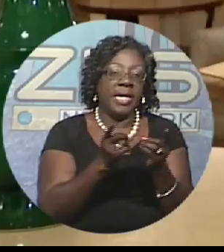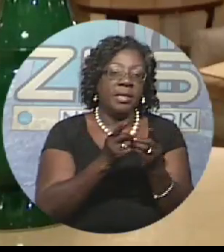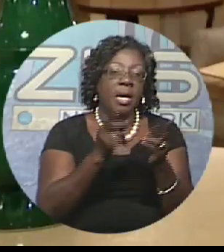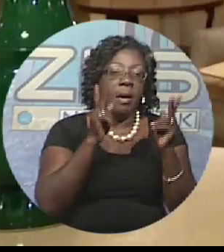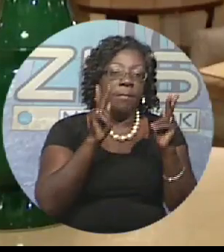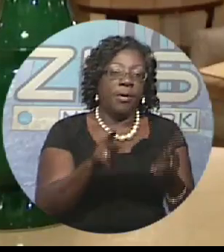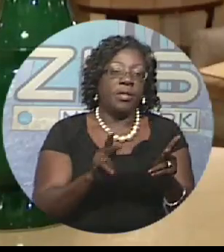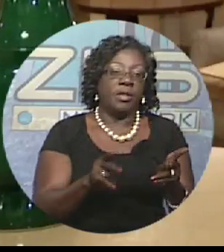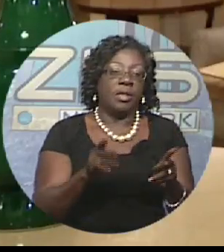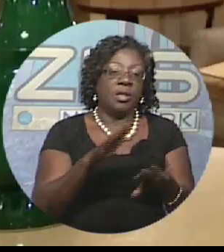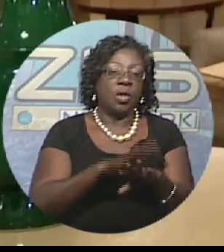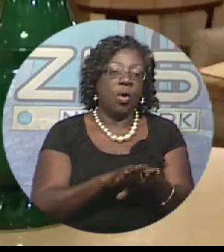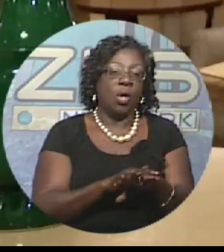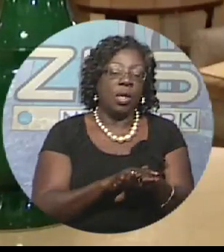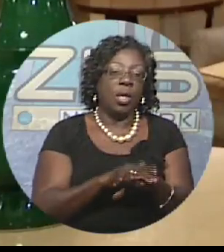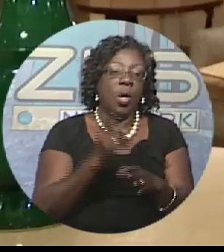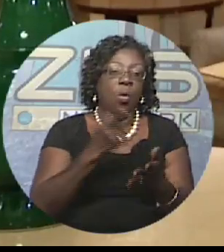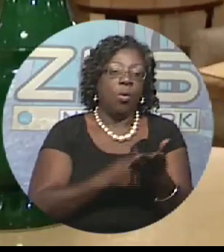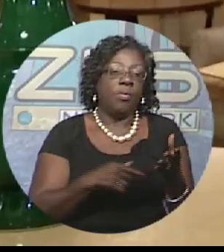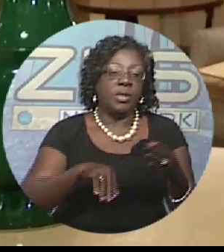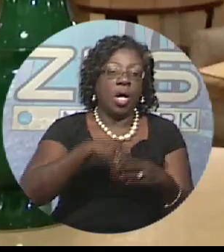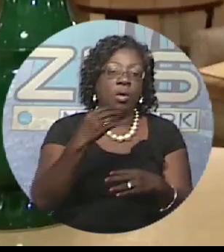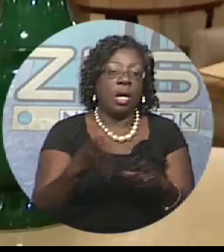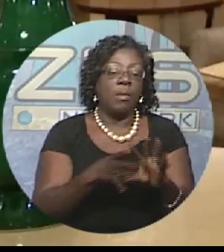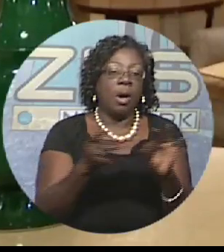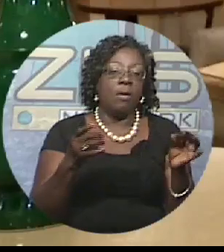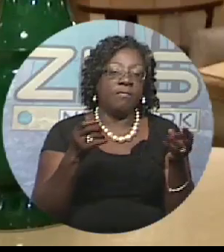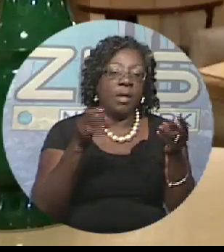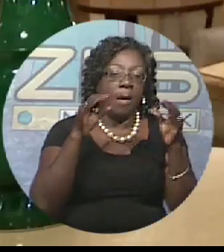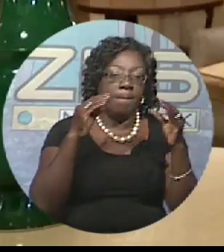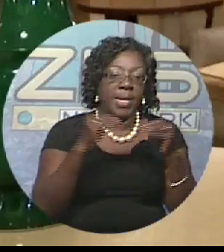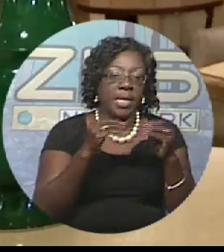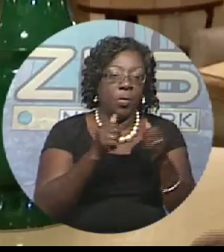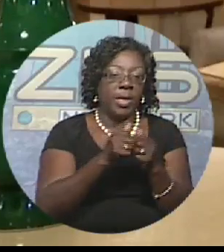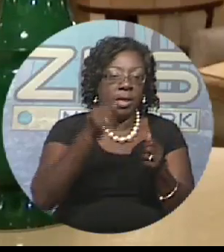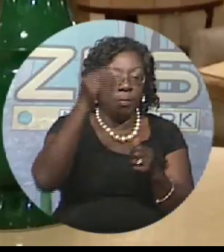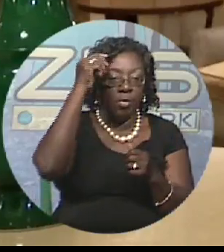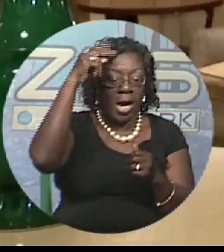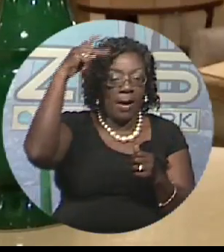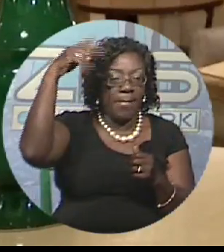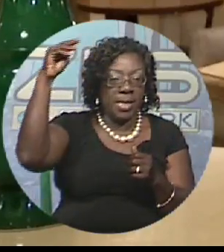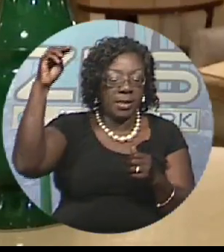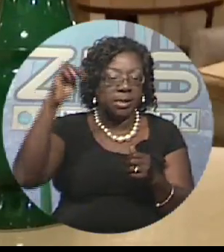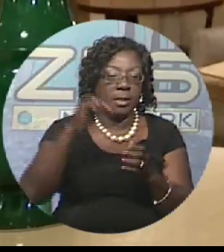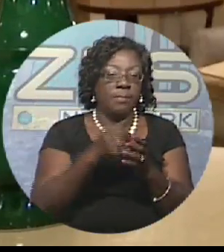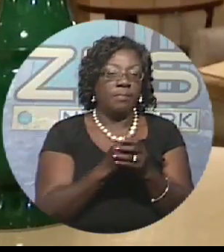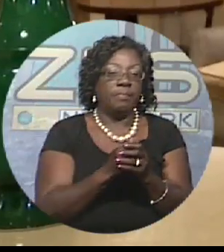on what was the outcome of the meeting. And at that meeting,